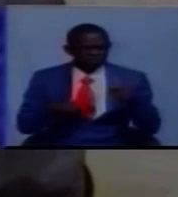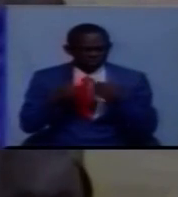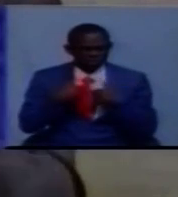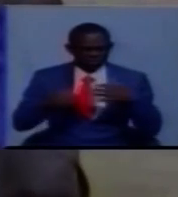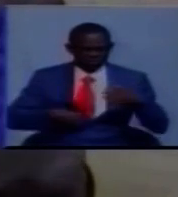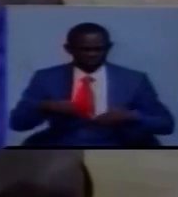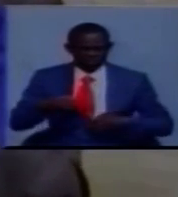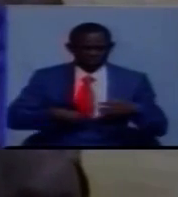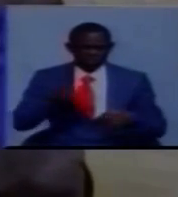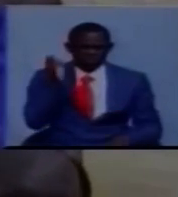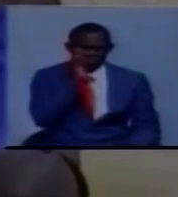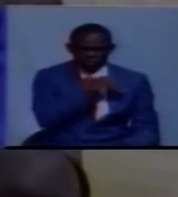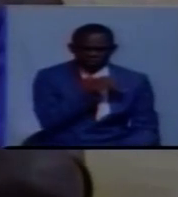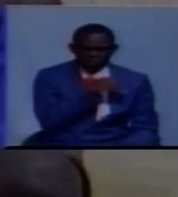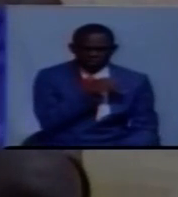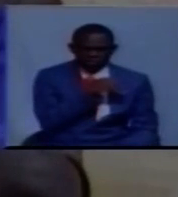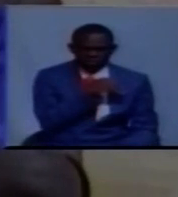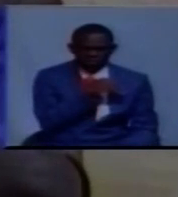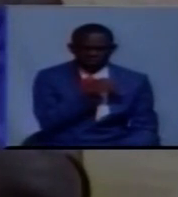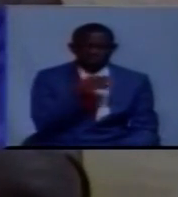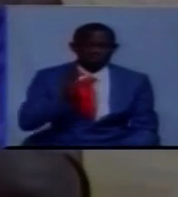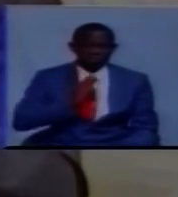say this cannot be tolerated,